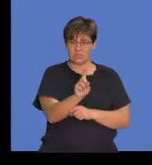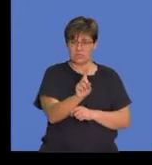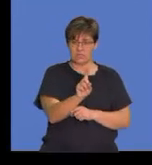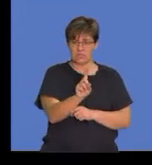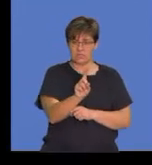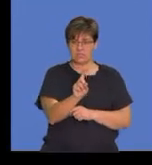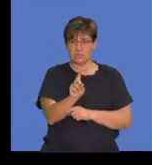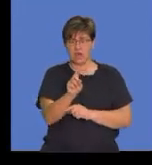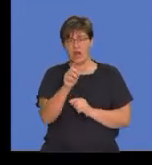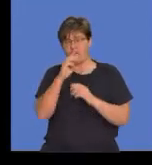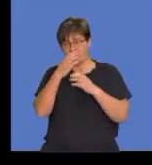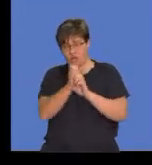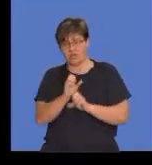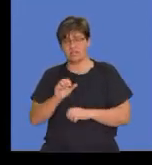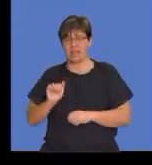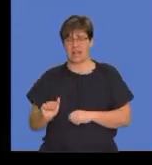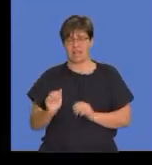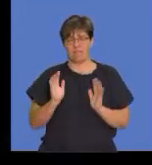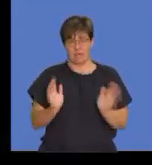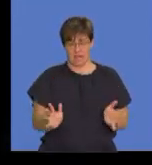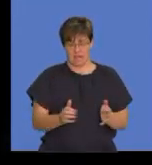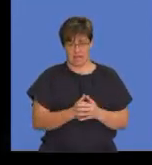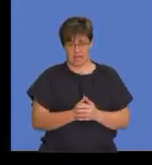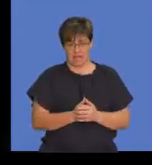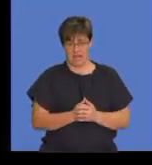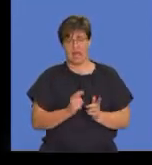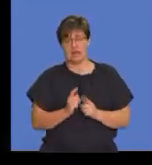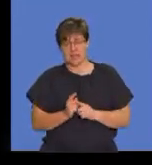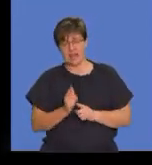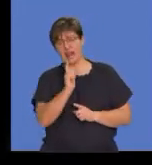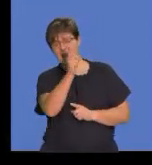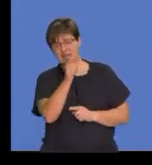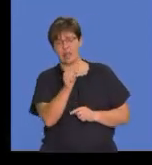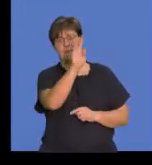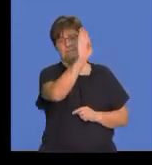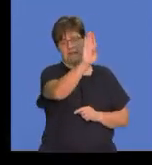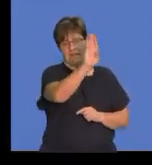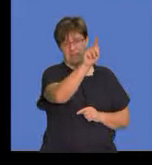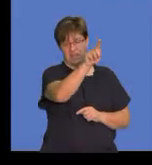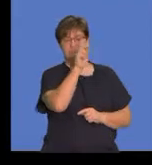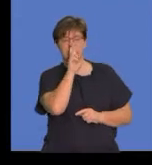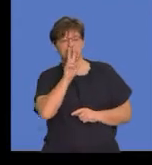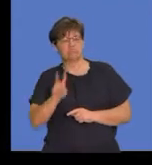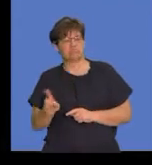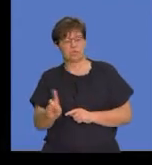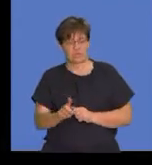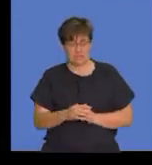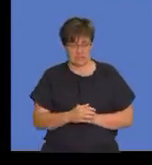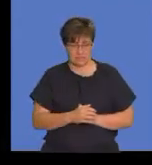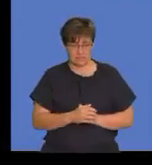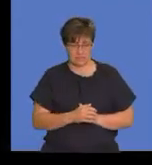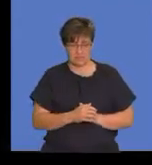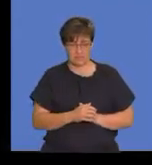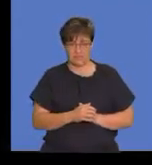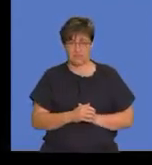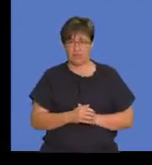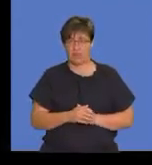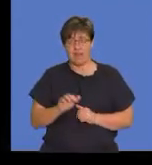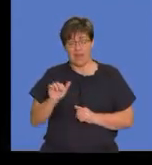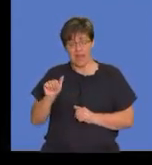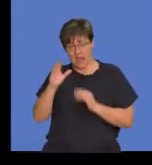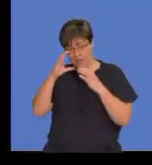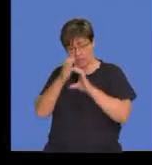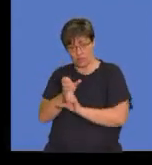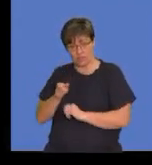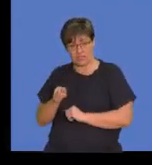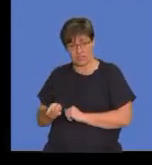focus on angle A. And we will also focus on angle B and talk about what do we see. If we focus on angle